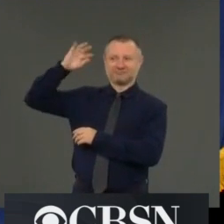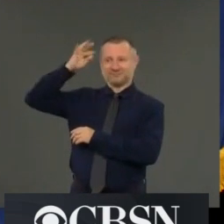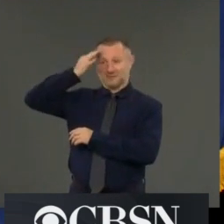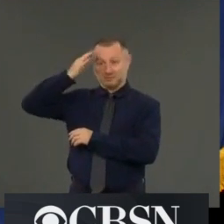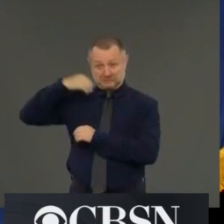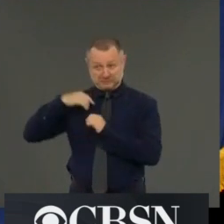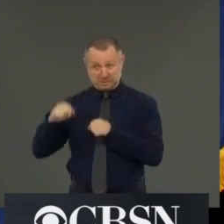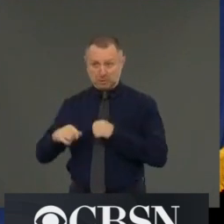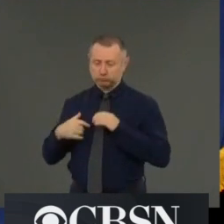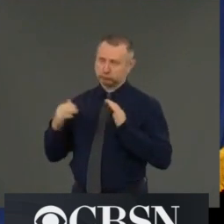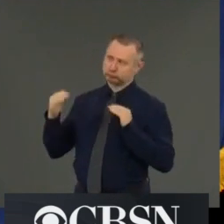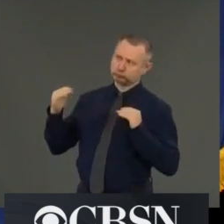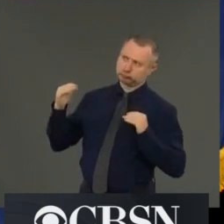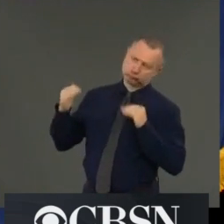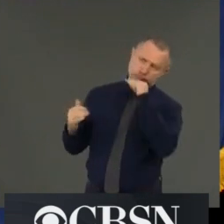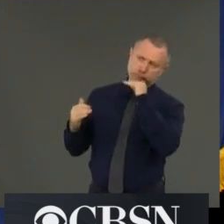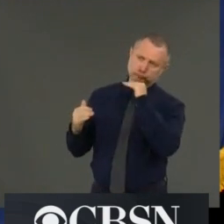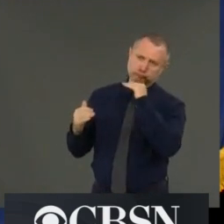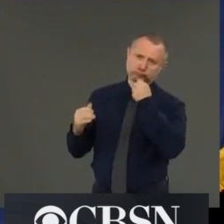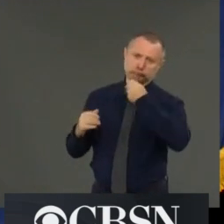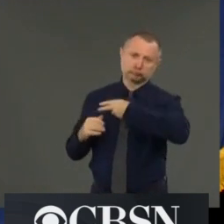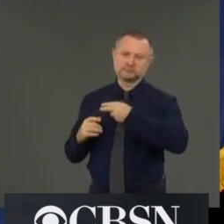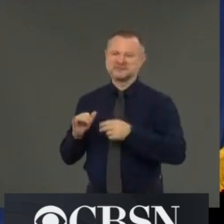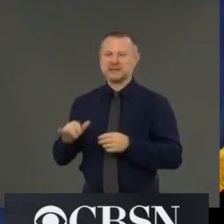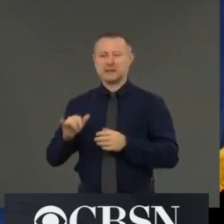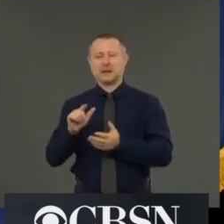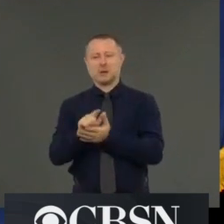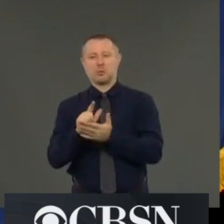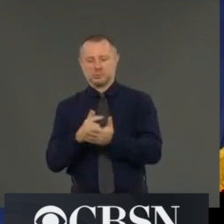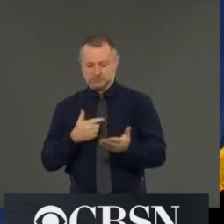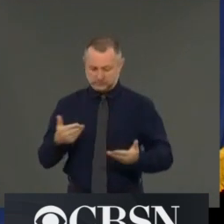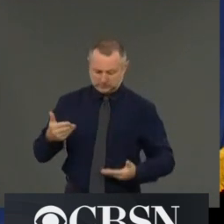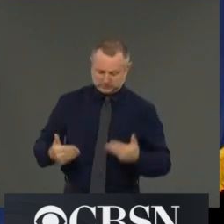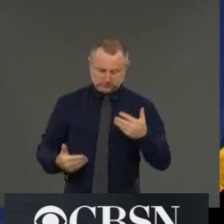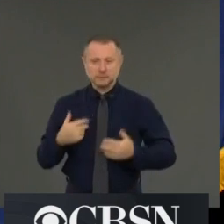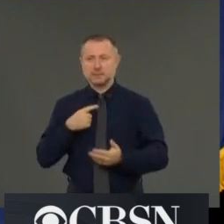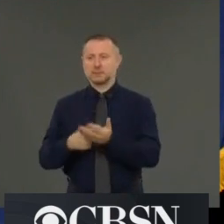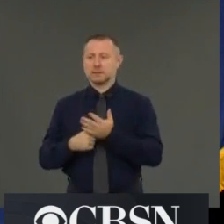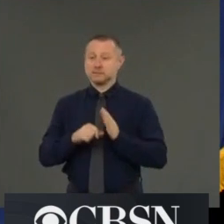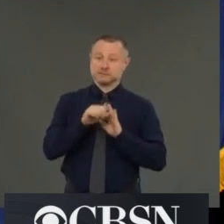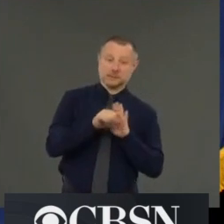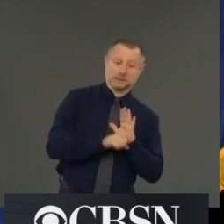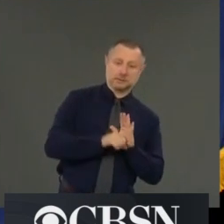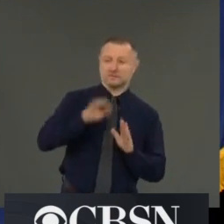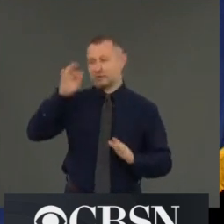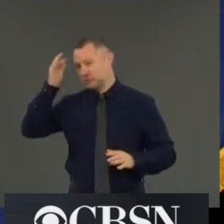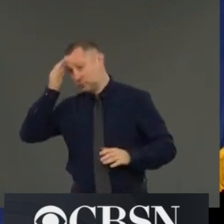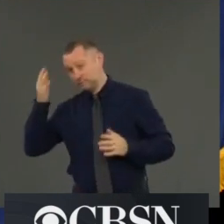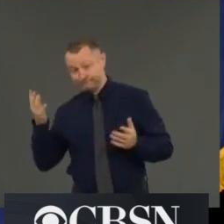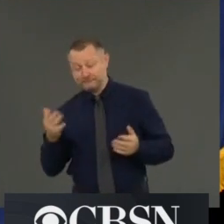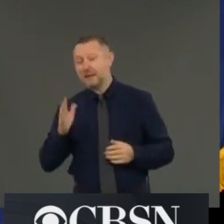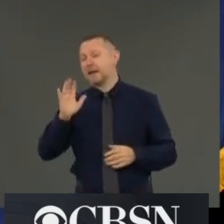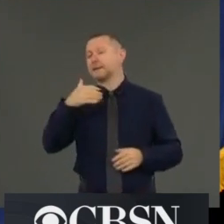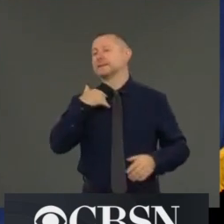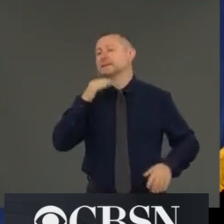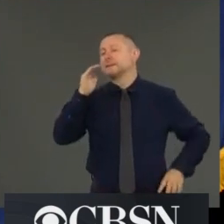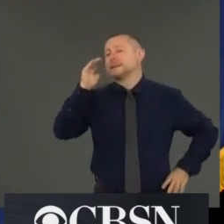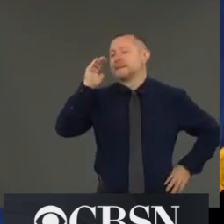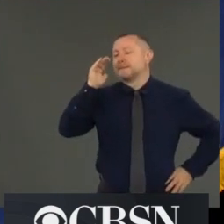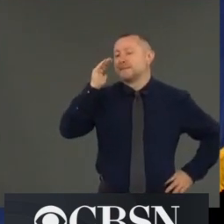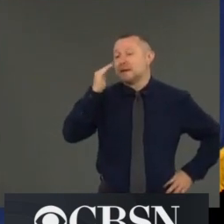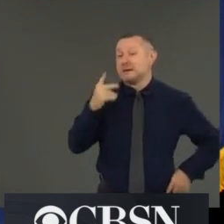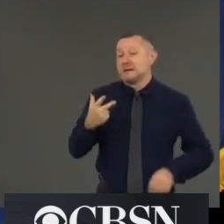it depends on the apparent efficacy of the vaccine, right? If it's a